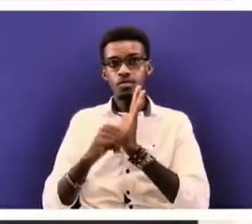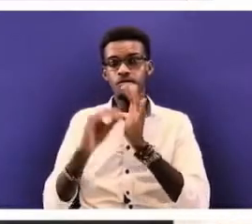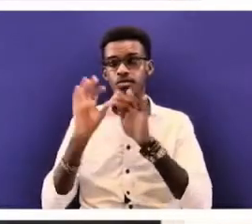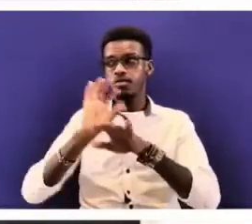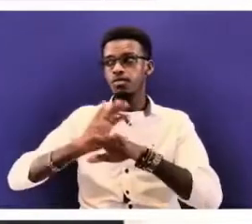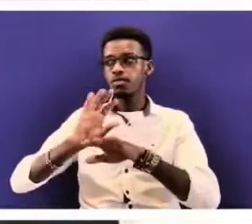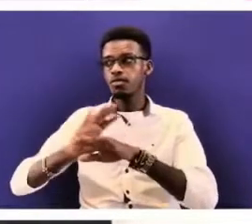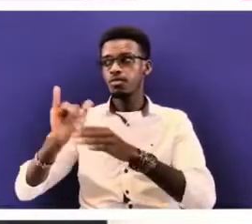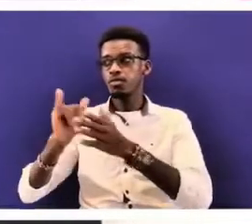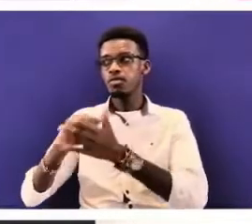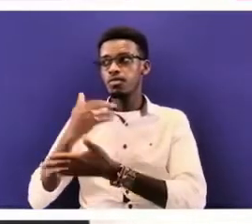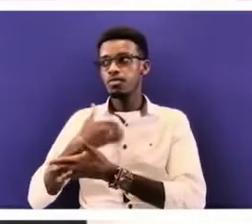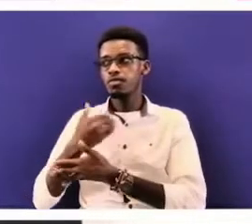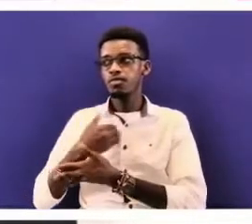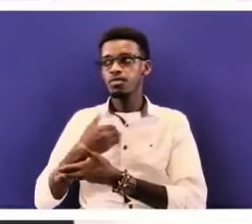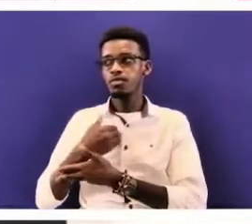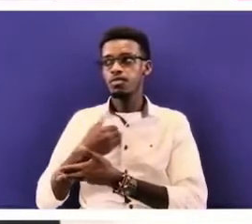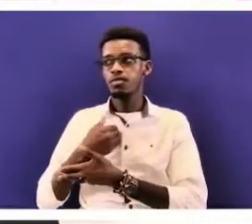church.